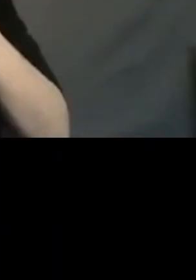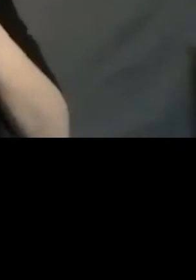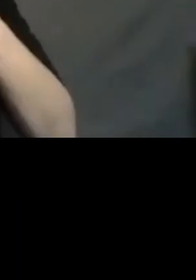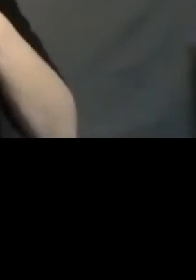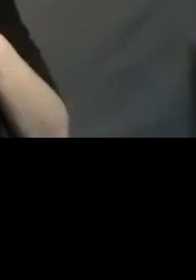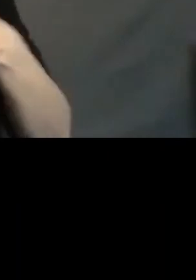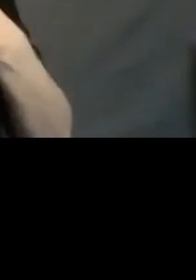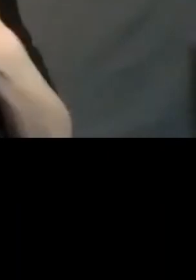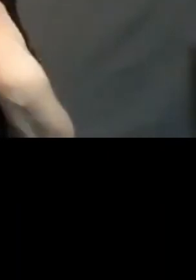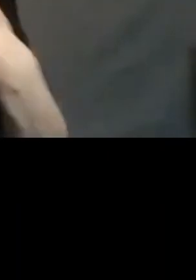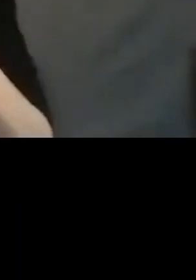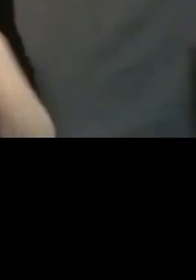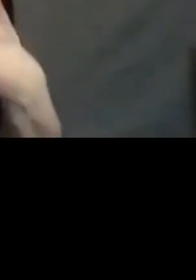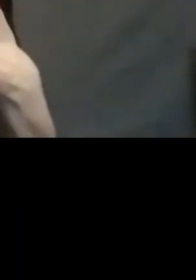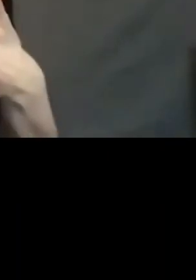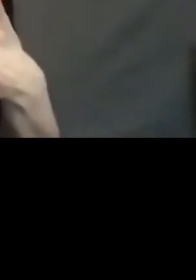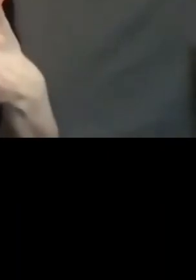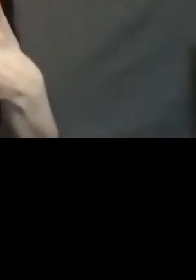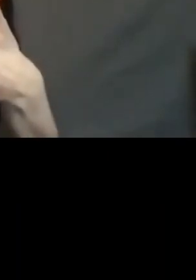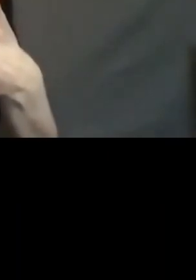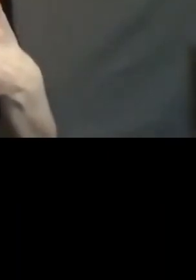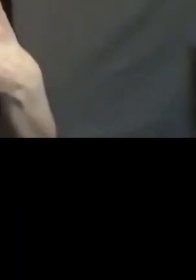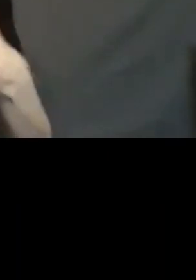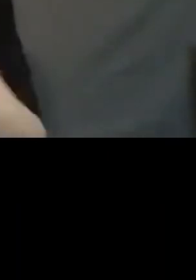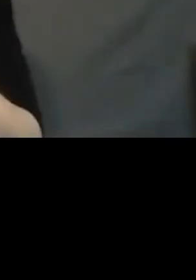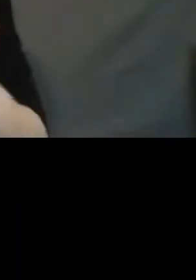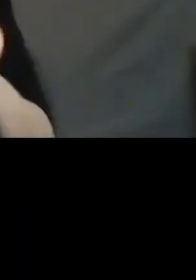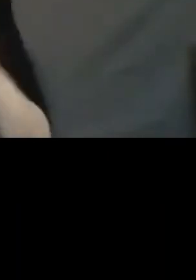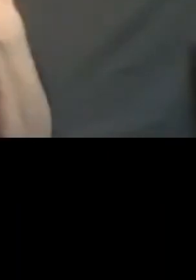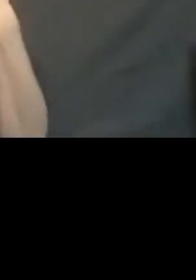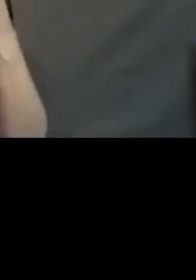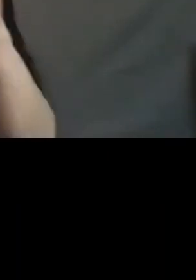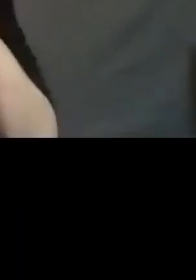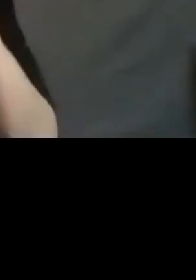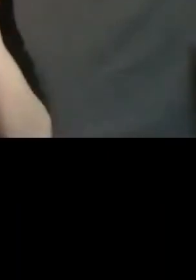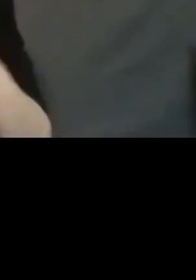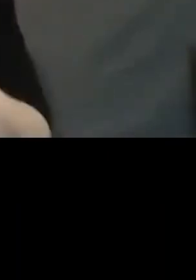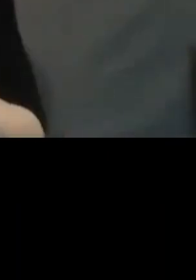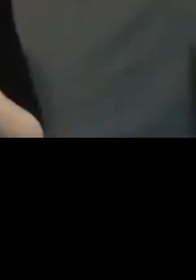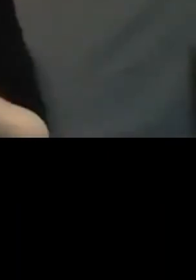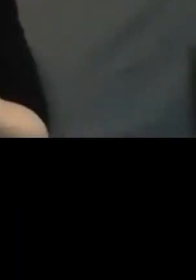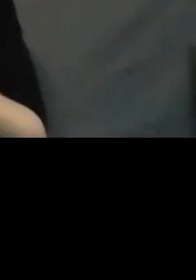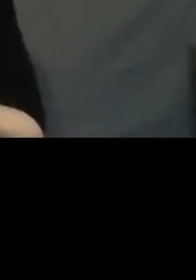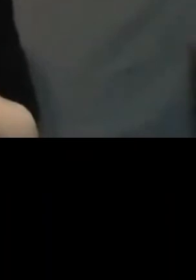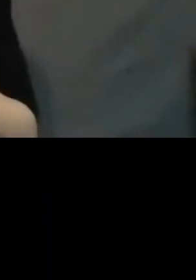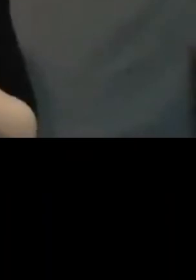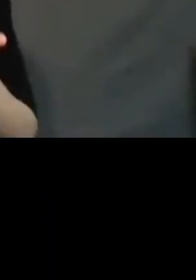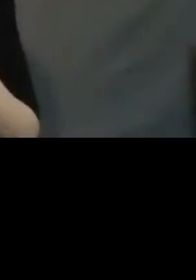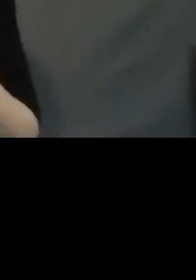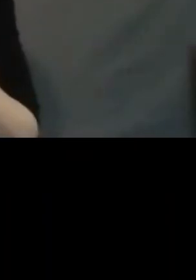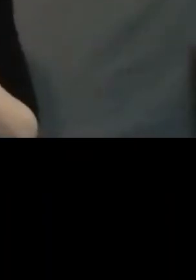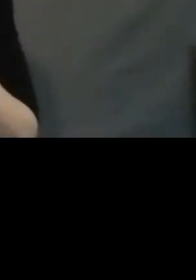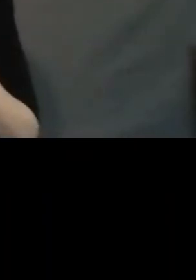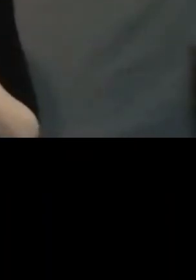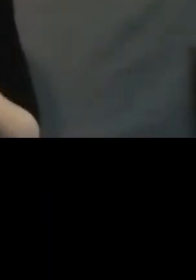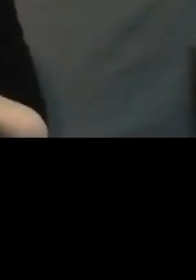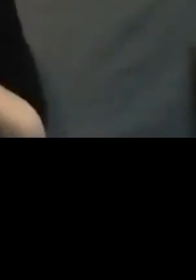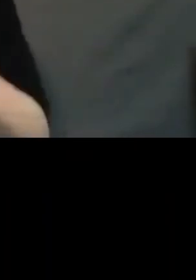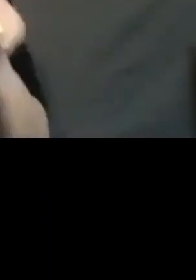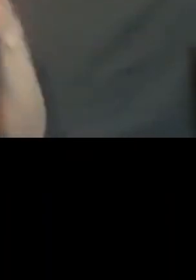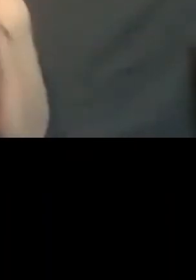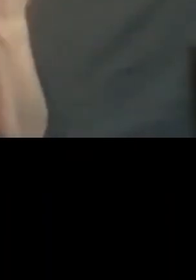flexible because you could have more than 2 treatment arms, and the treatment can have multiple